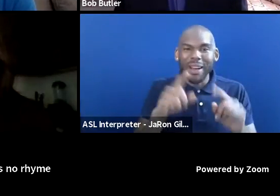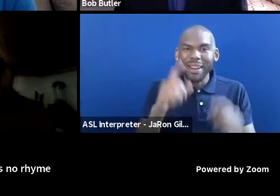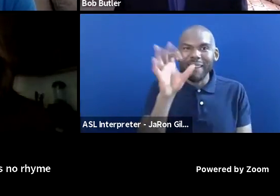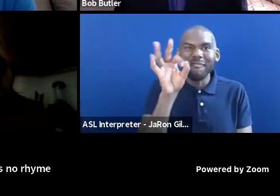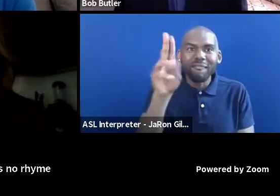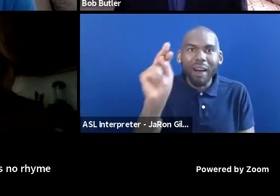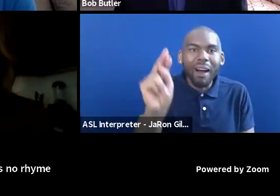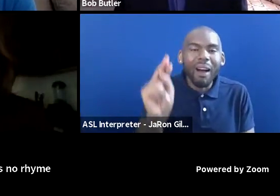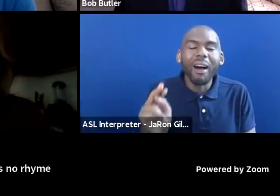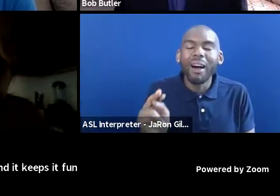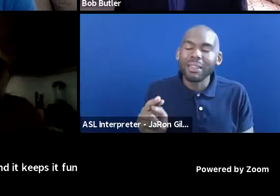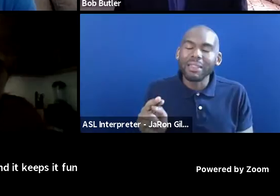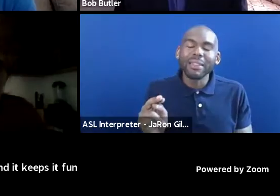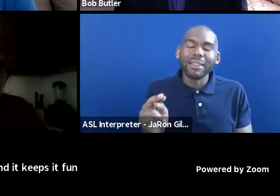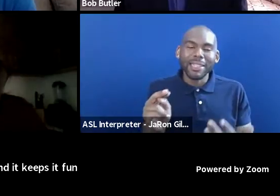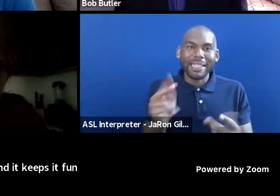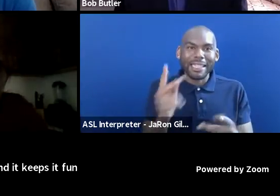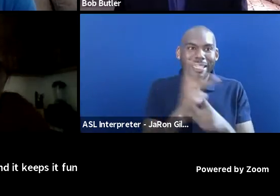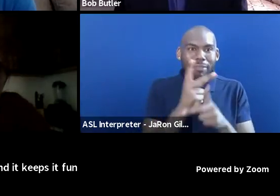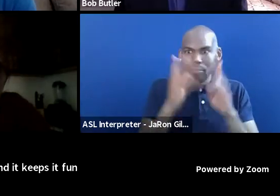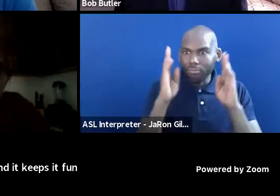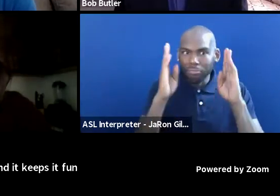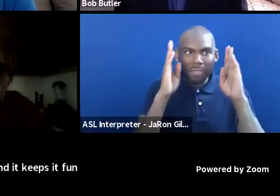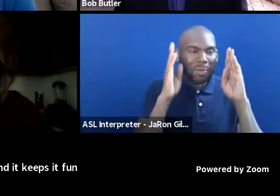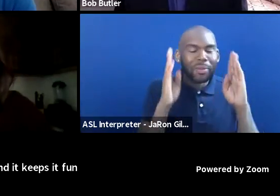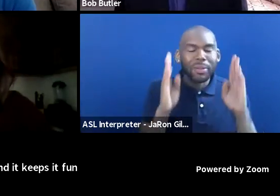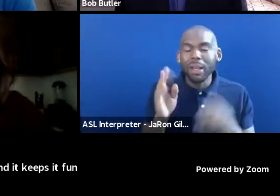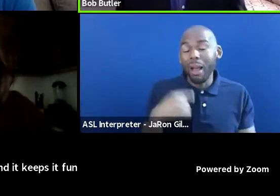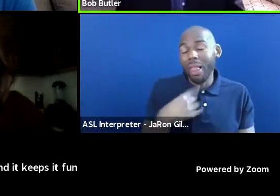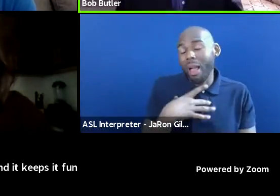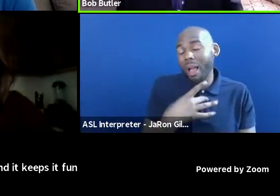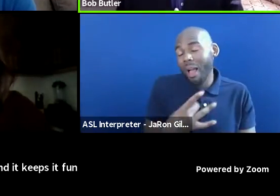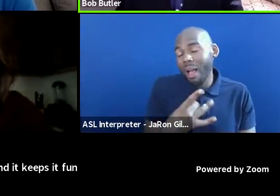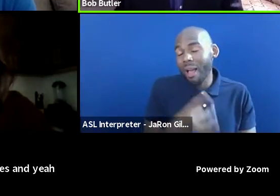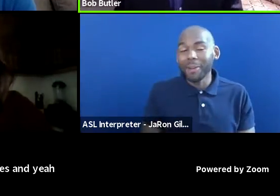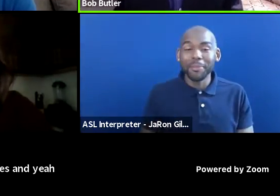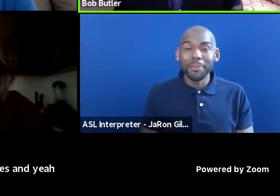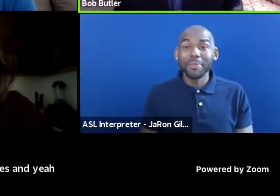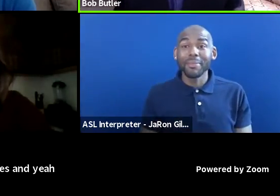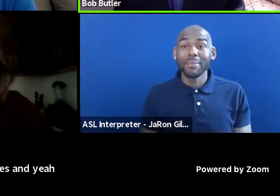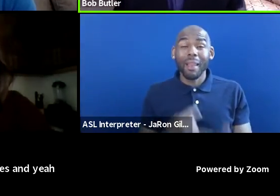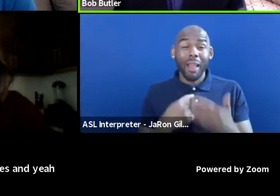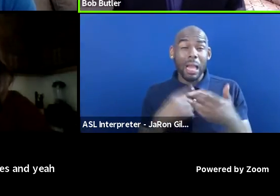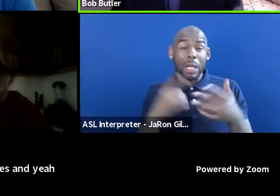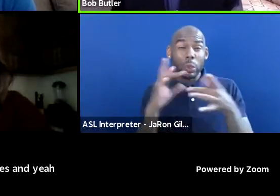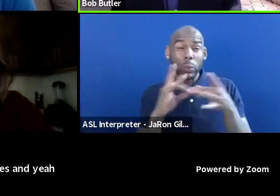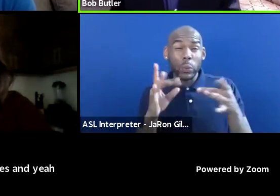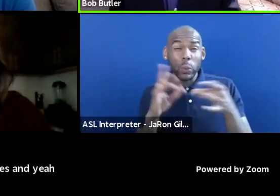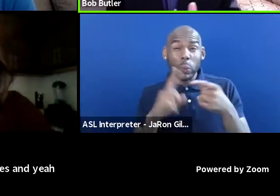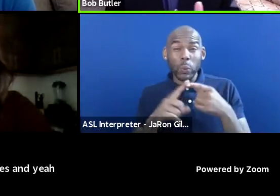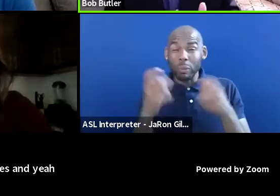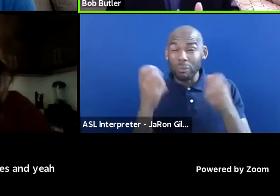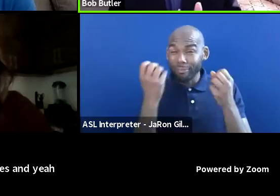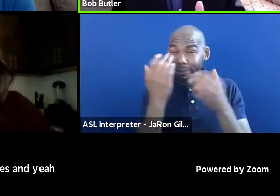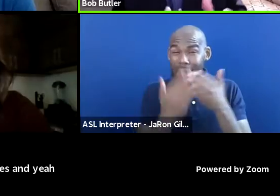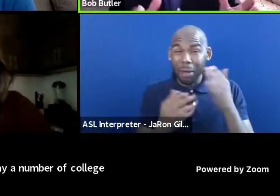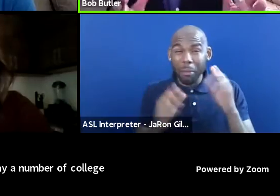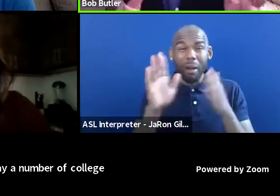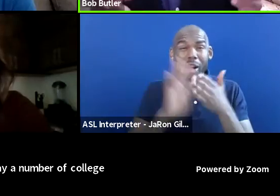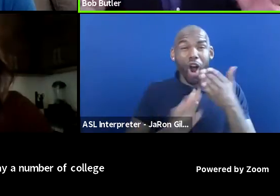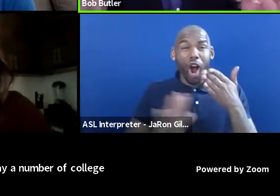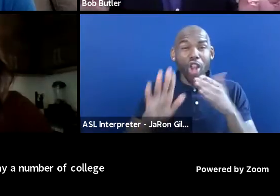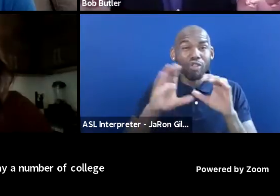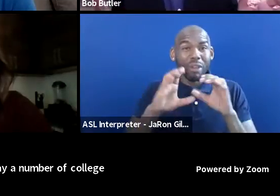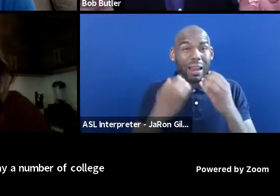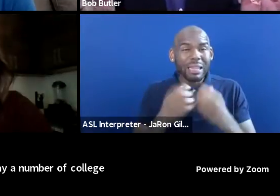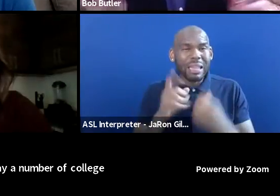And yeah, I like it. Yeah. So I've talked to a number of college classes, and I always ask who wants to be a reporter